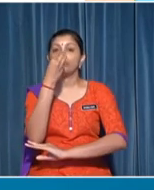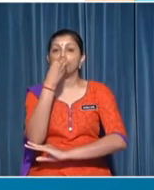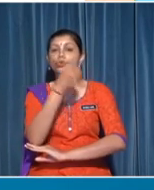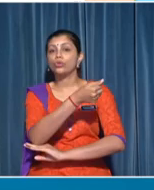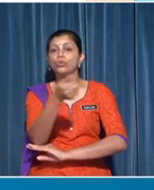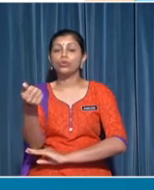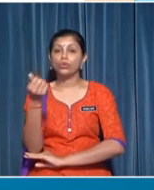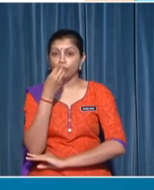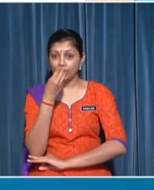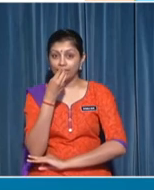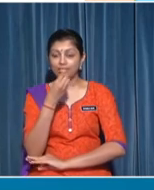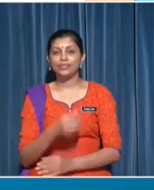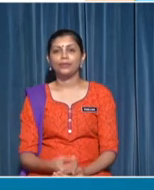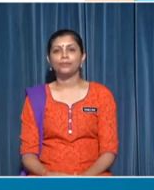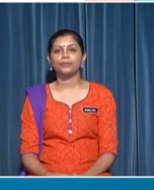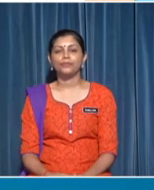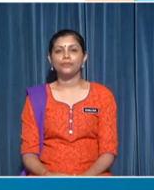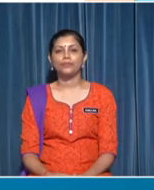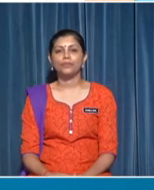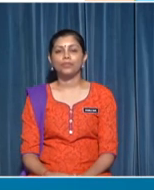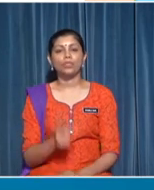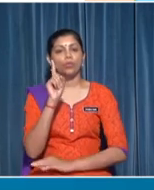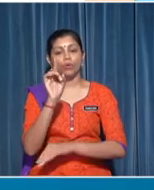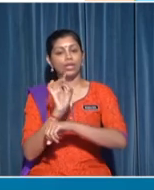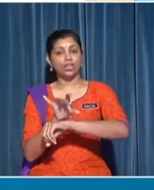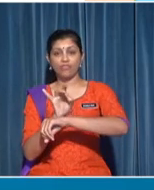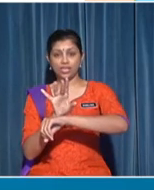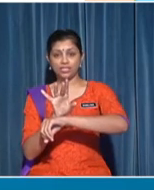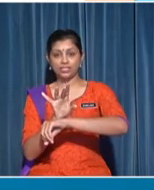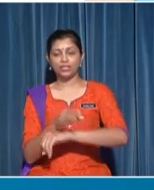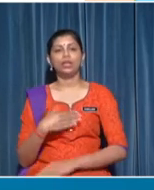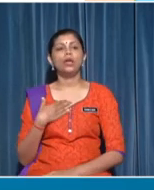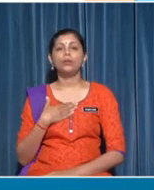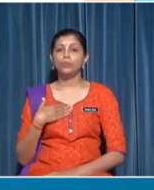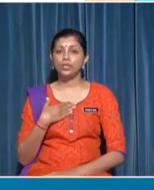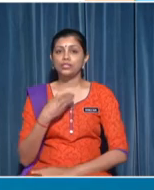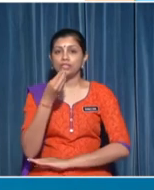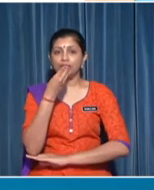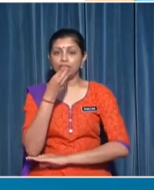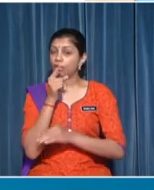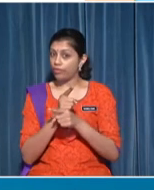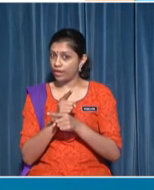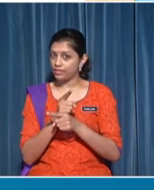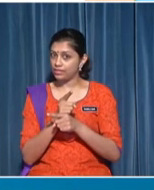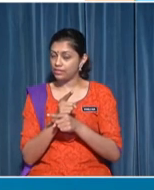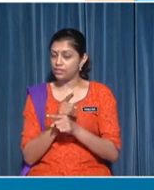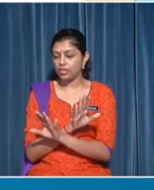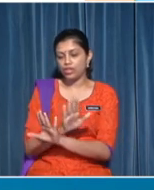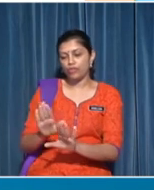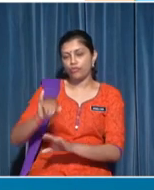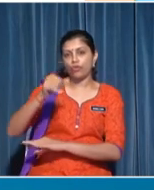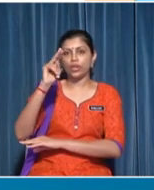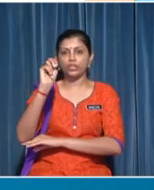eat. One word of advice. Please eat right. Avoid junk